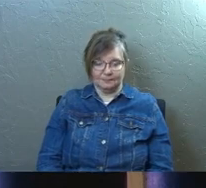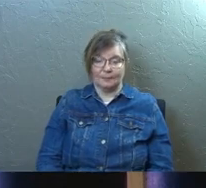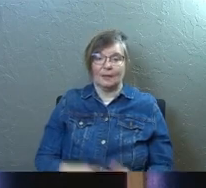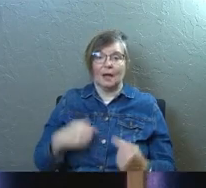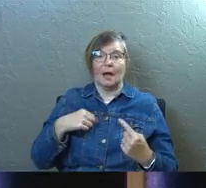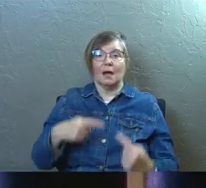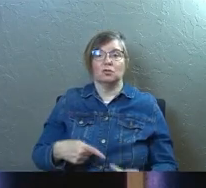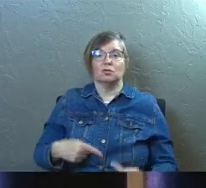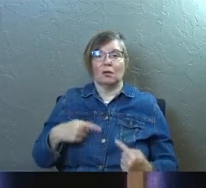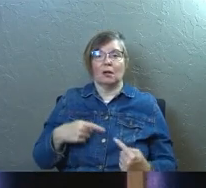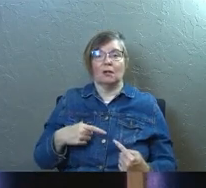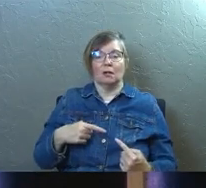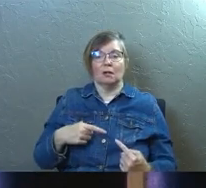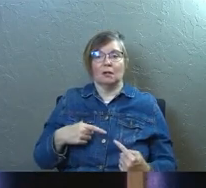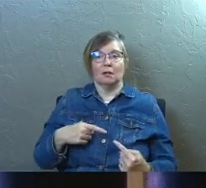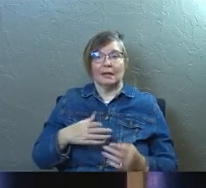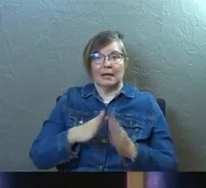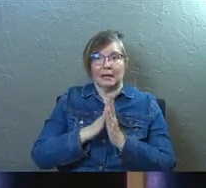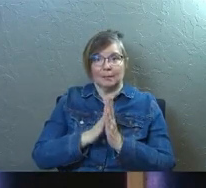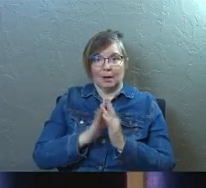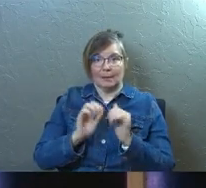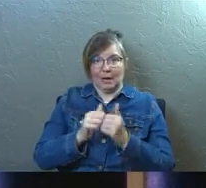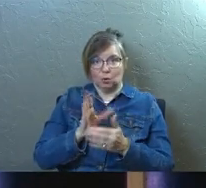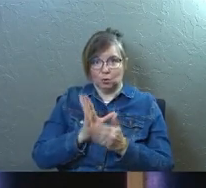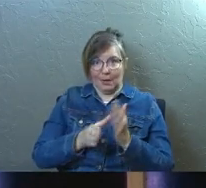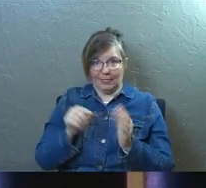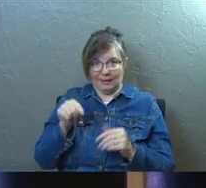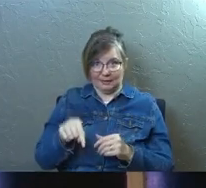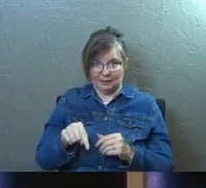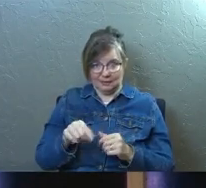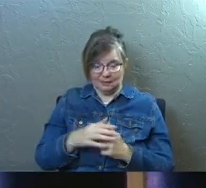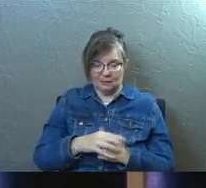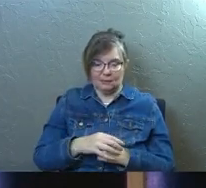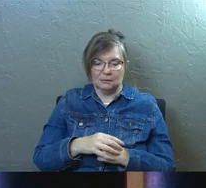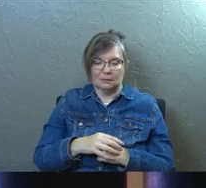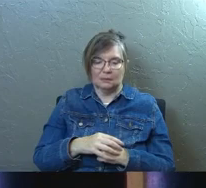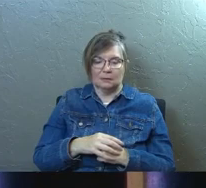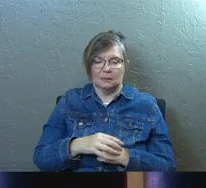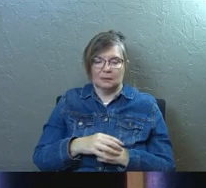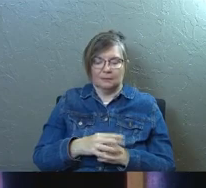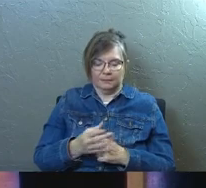I struggled in prayer about how to end this.